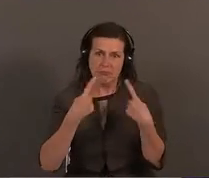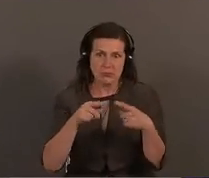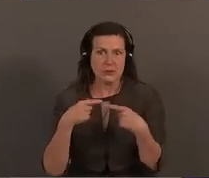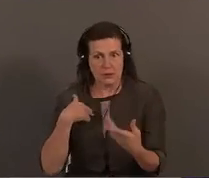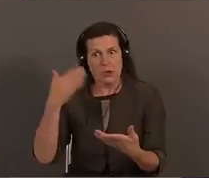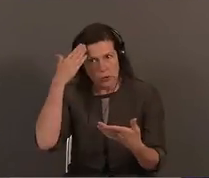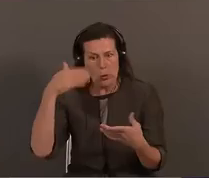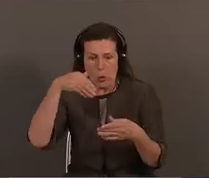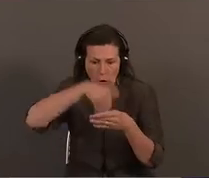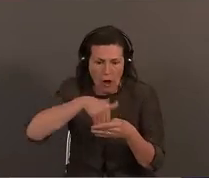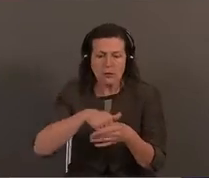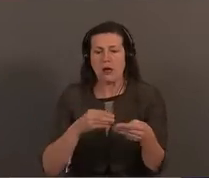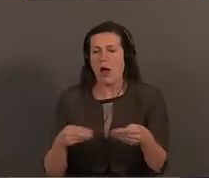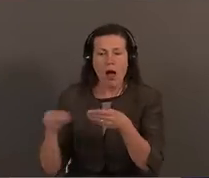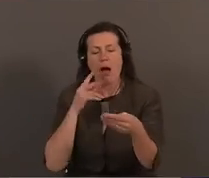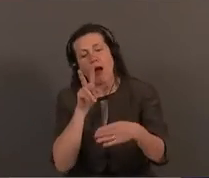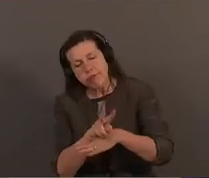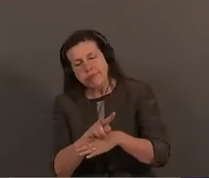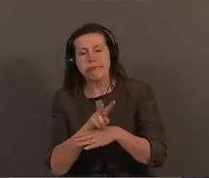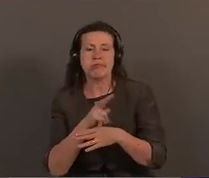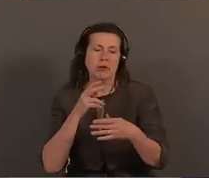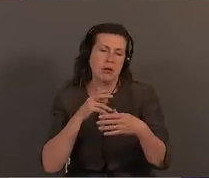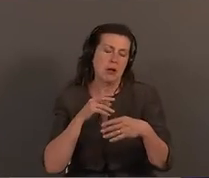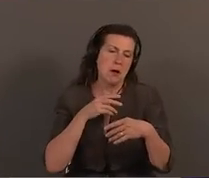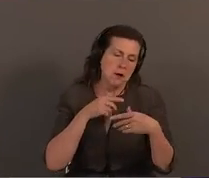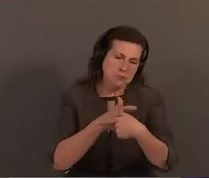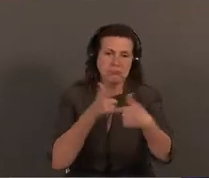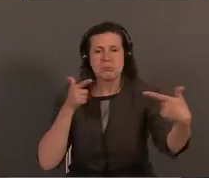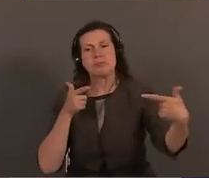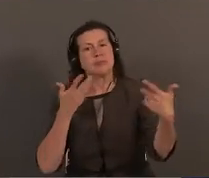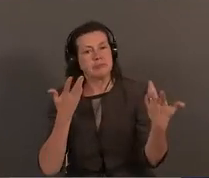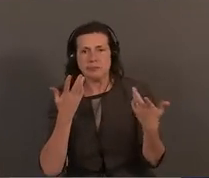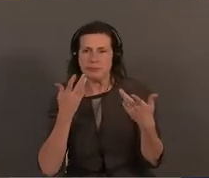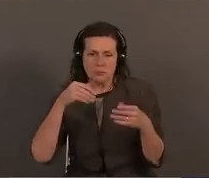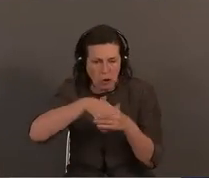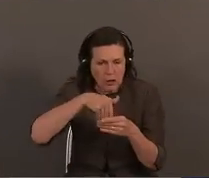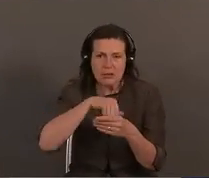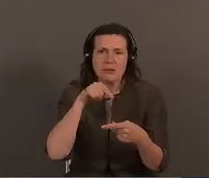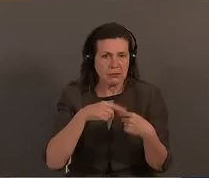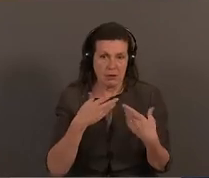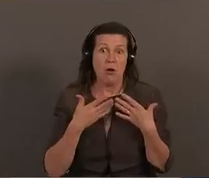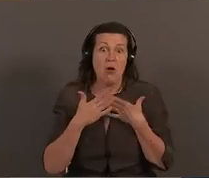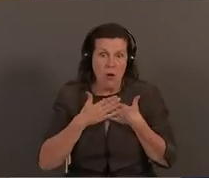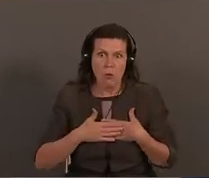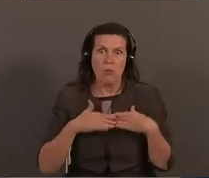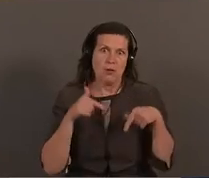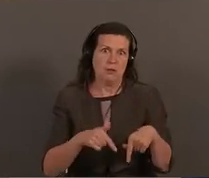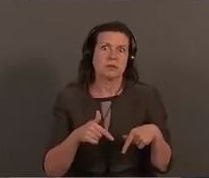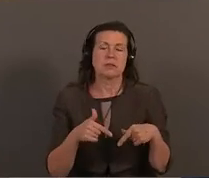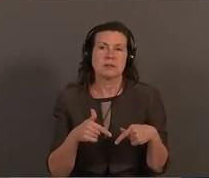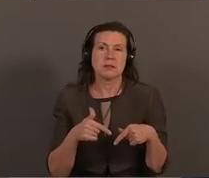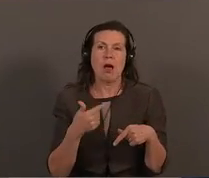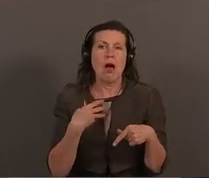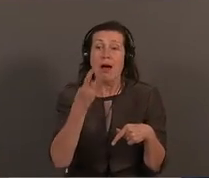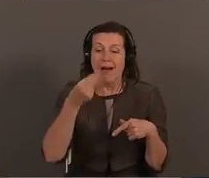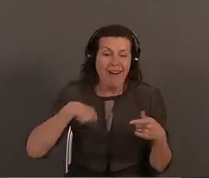the content and the function of those devices are. Most of us would prefer to leave their wallets at